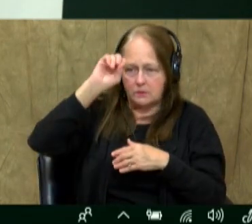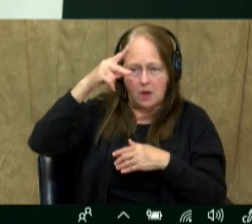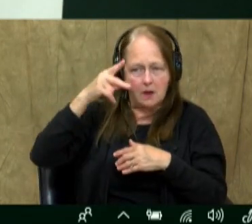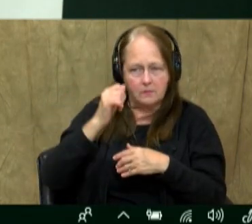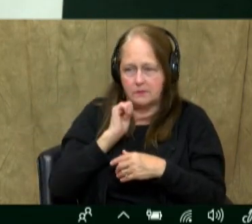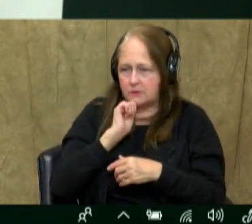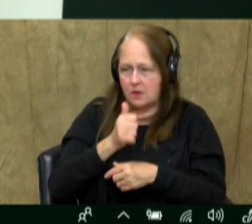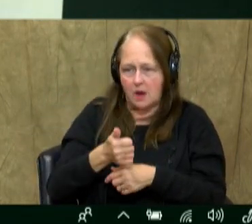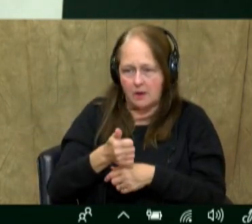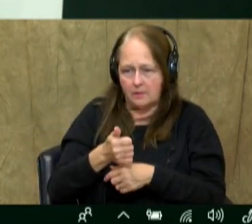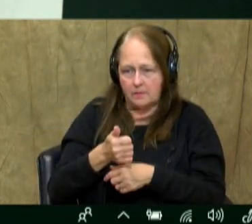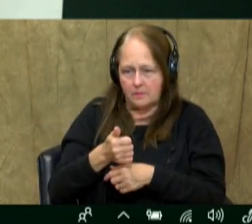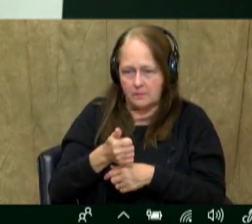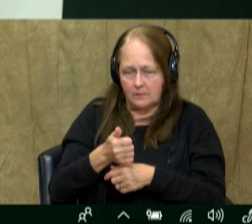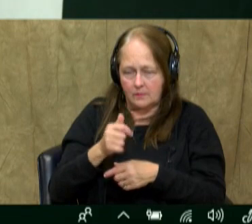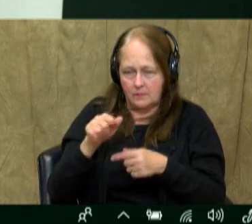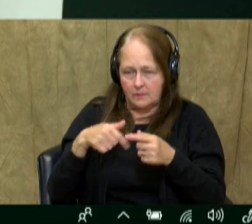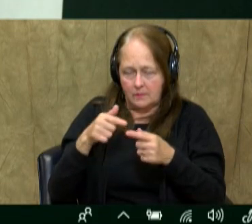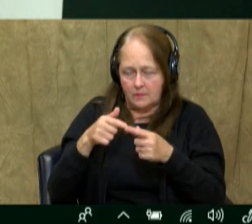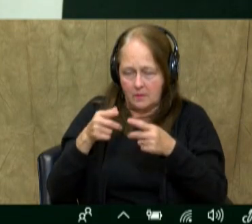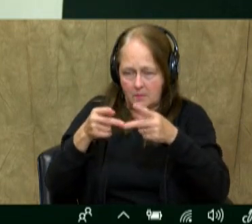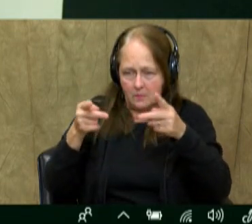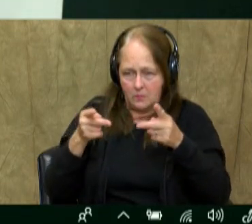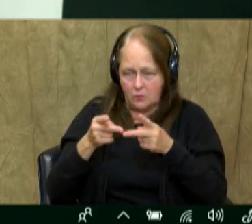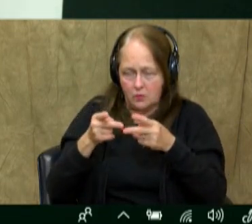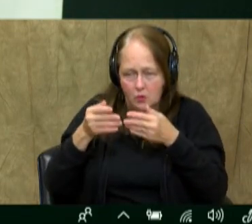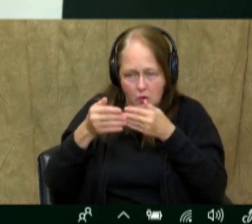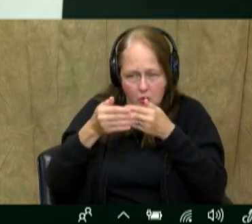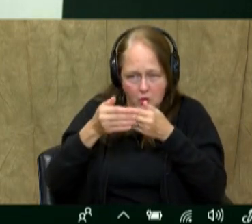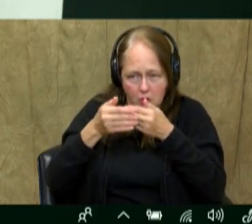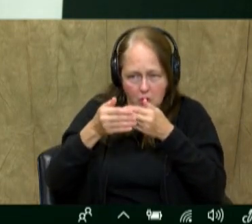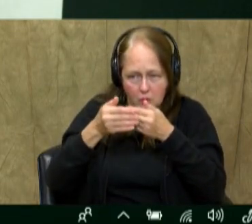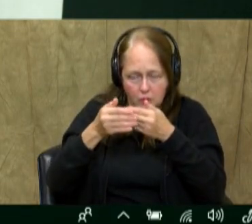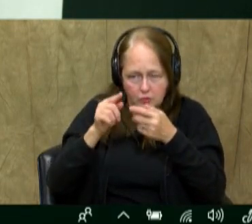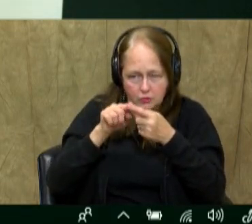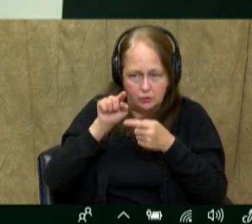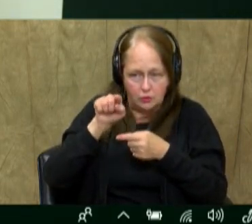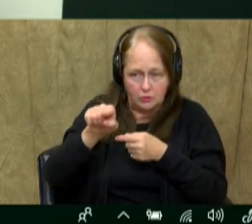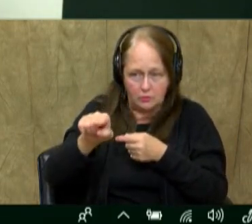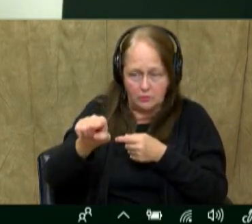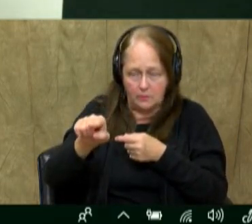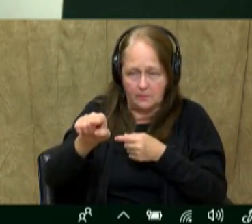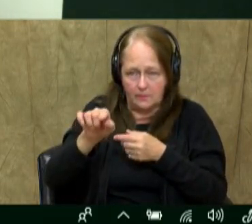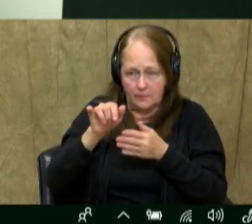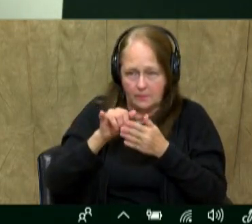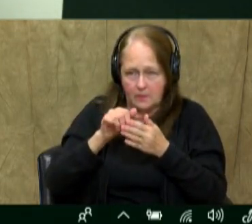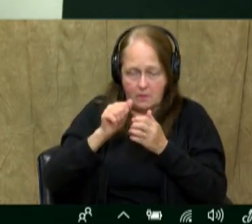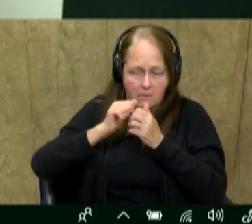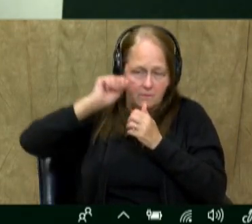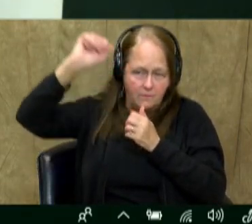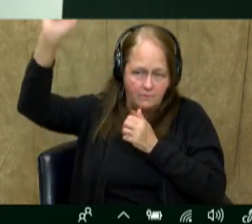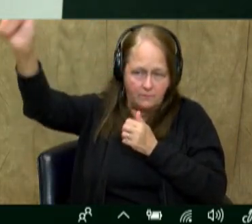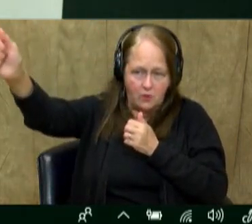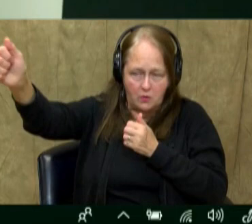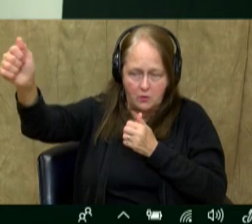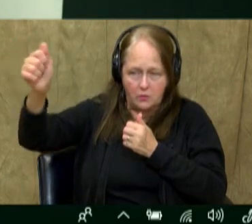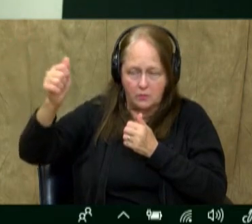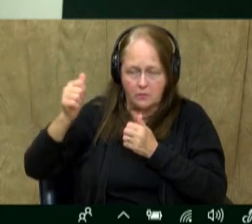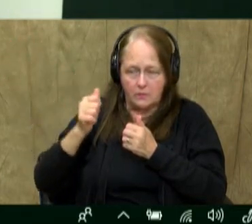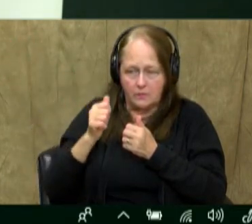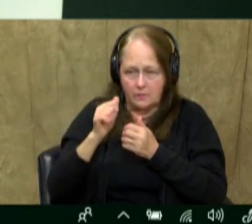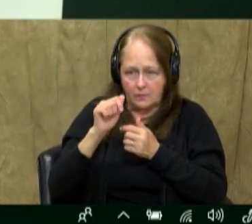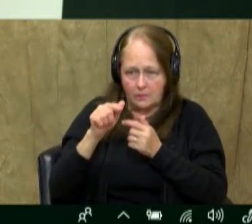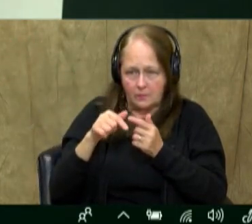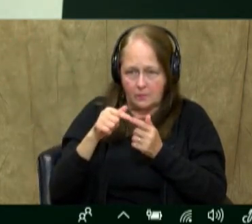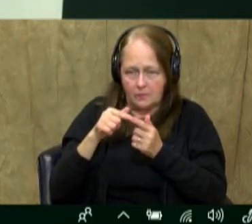position. This position is like closer to you, and this one is further away. So